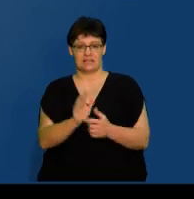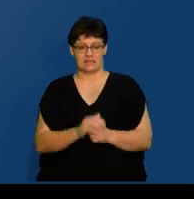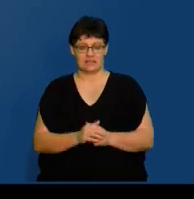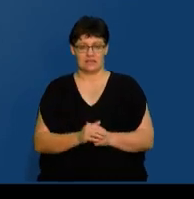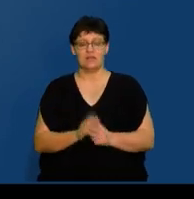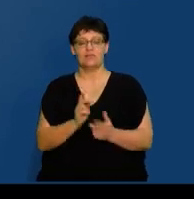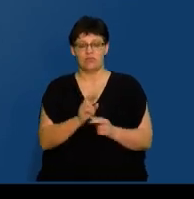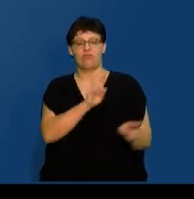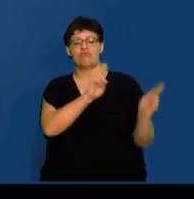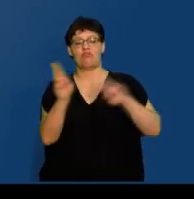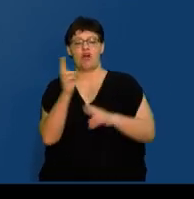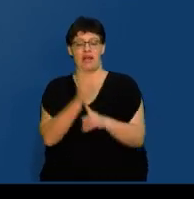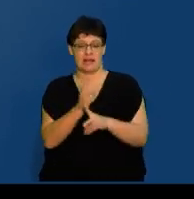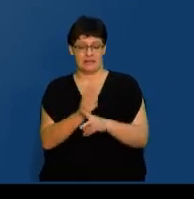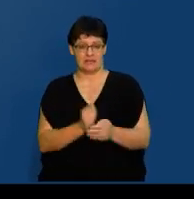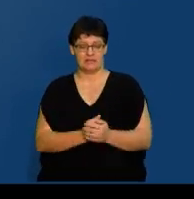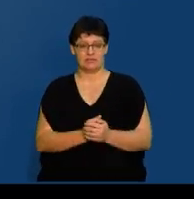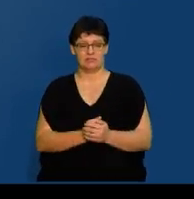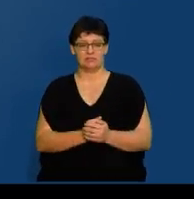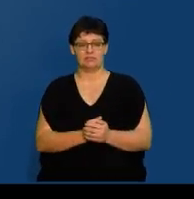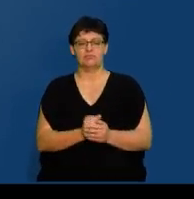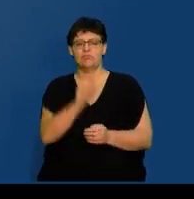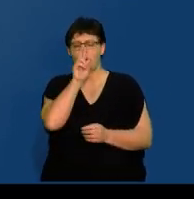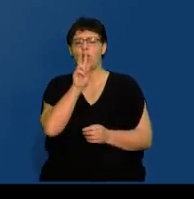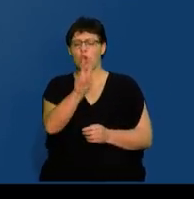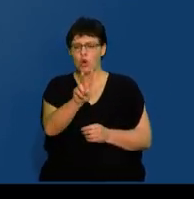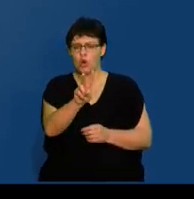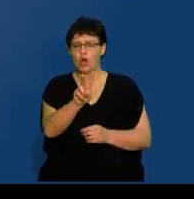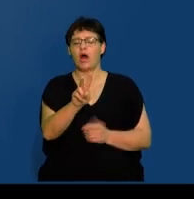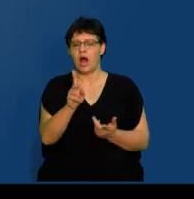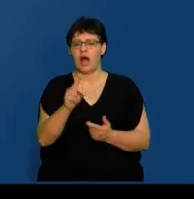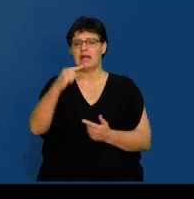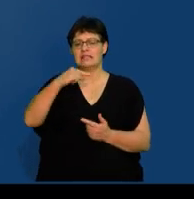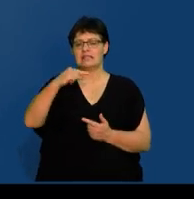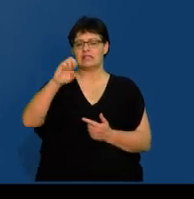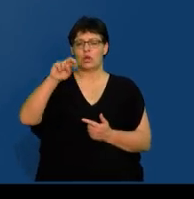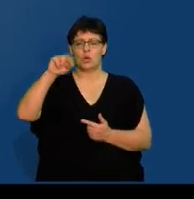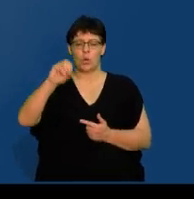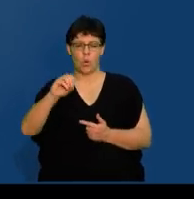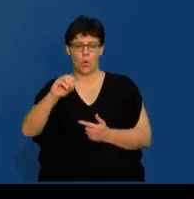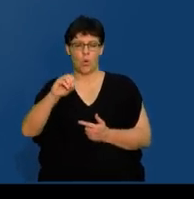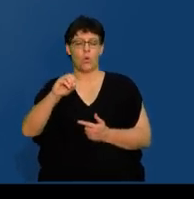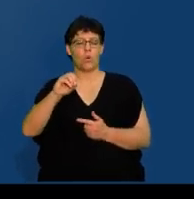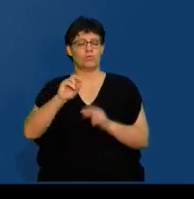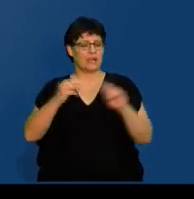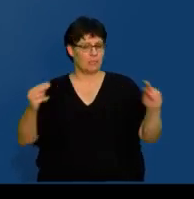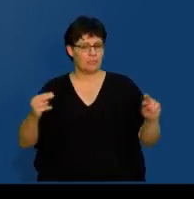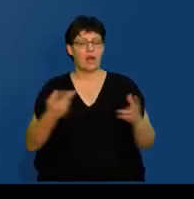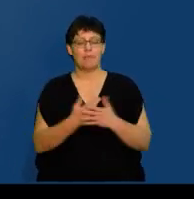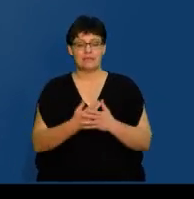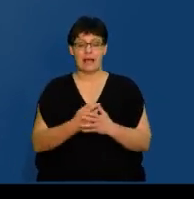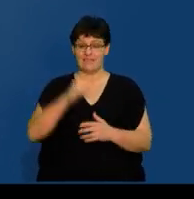we can refer to this again. So when we look at the genotypes of these individuals, we've got to use the letters capital T and small